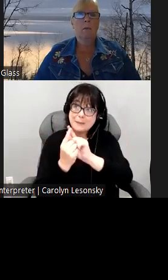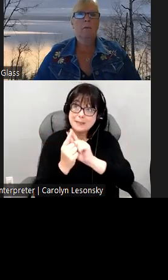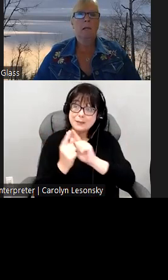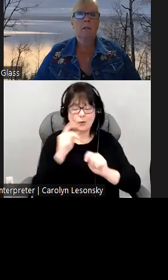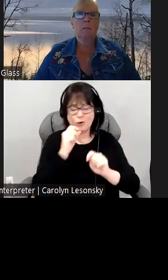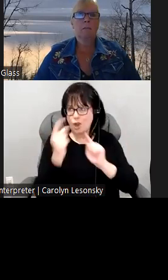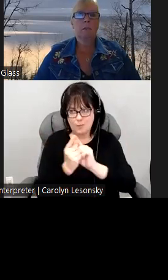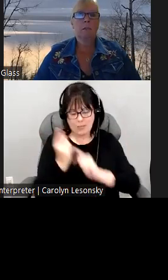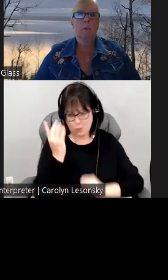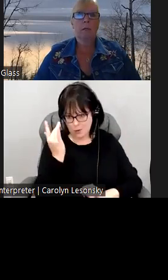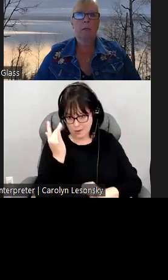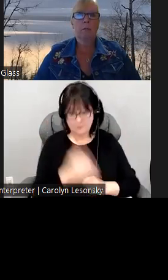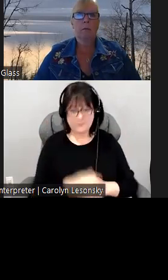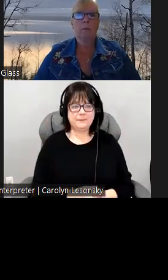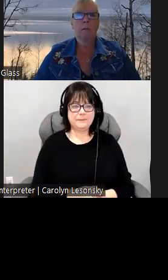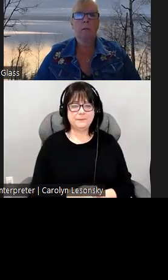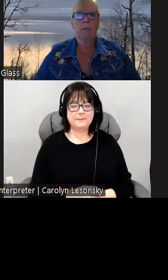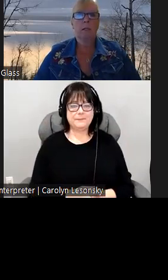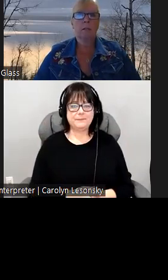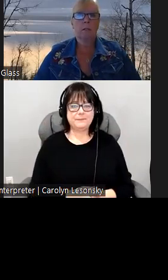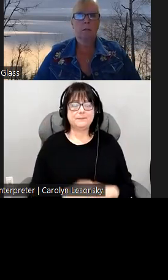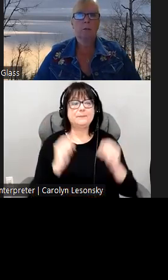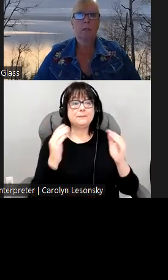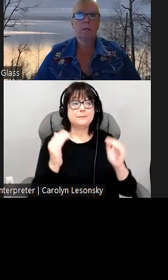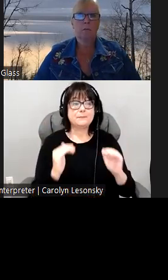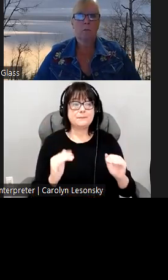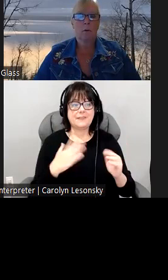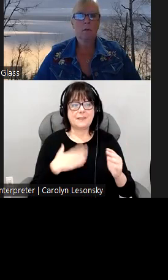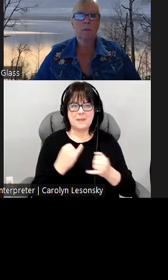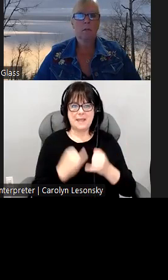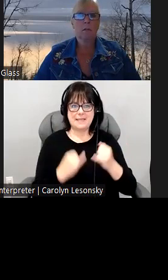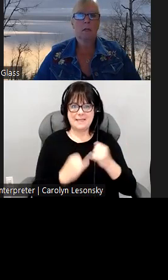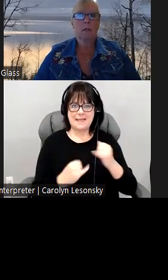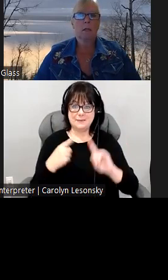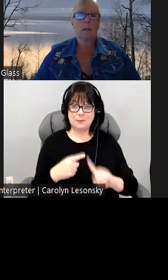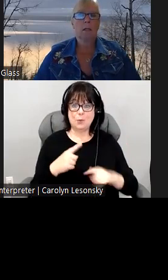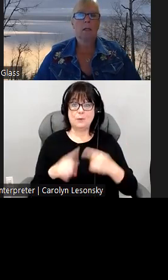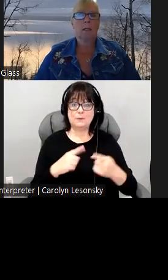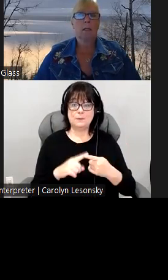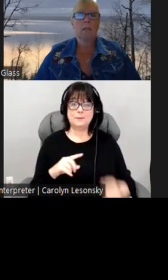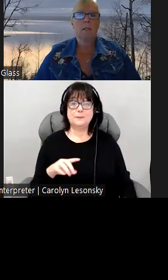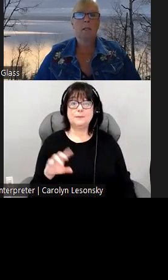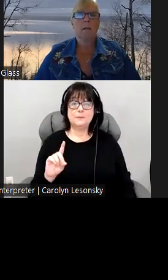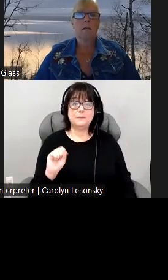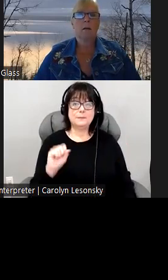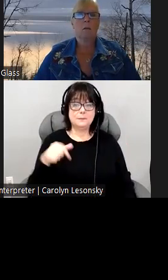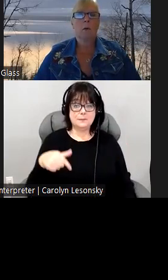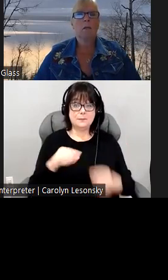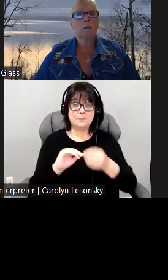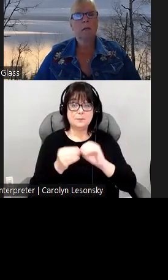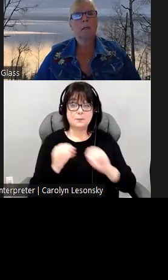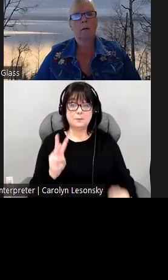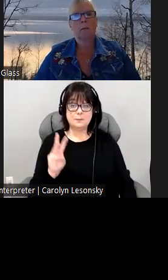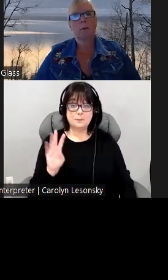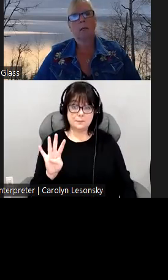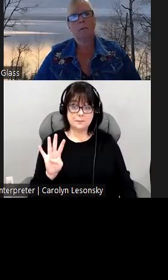And then my last little point about the DSQ 64 is that when you